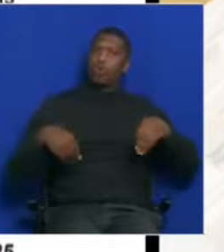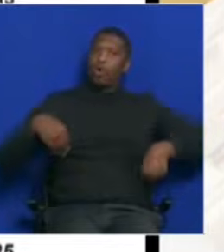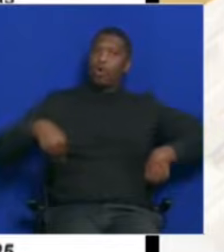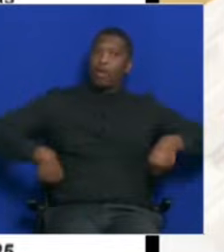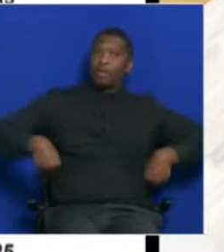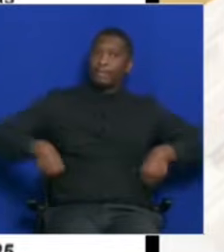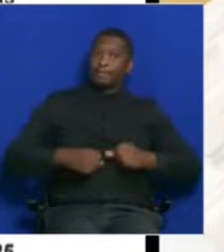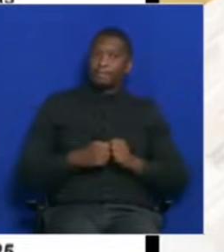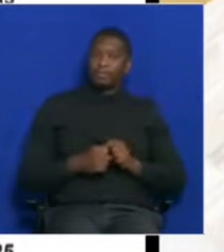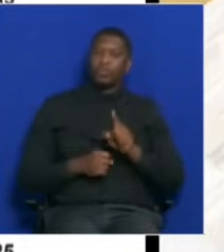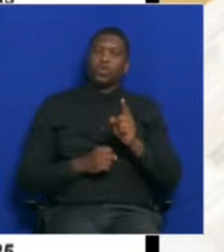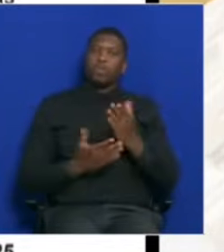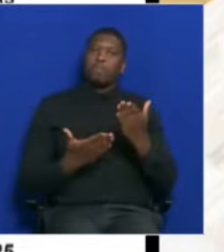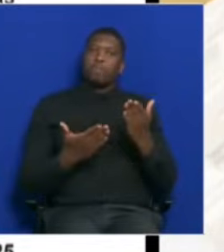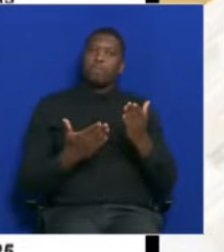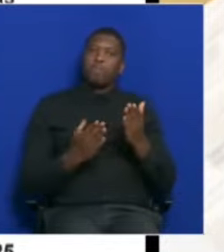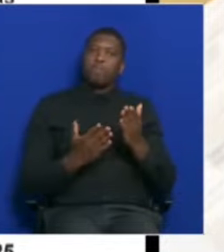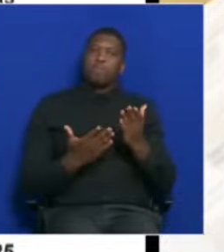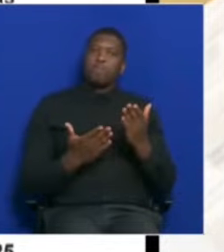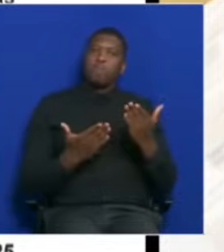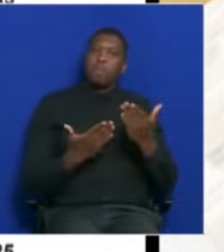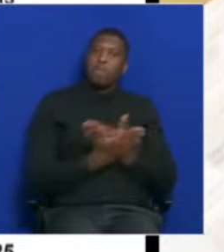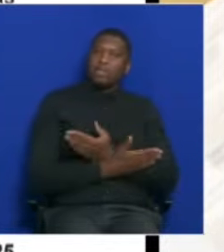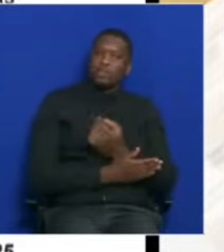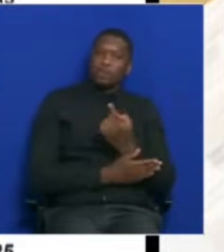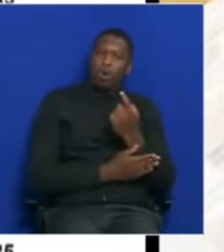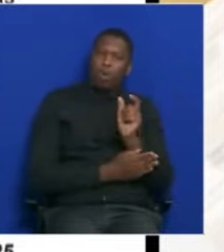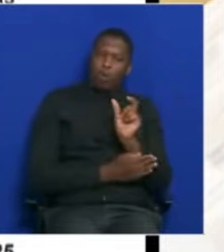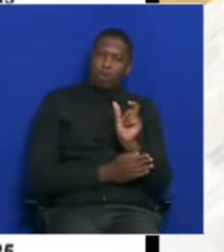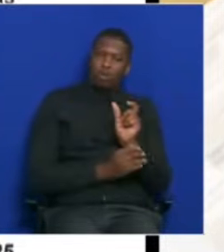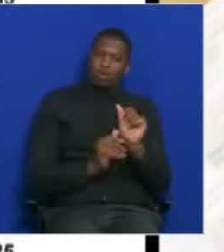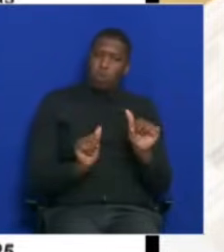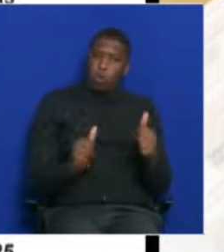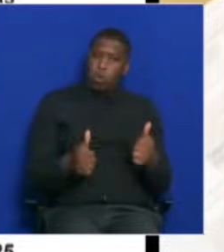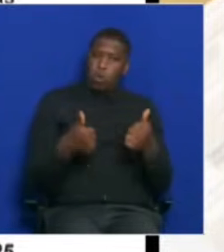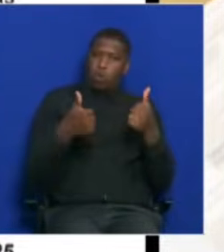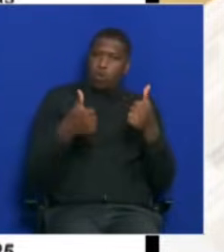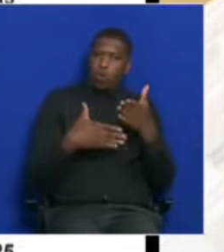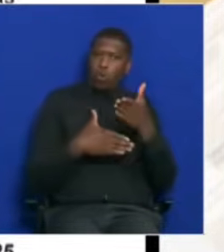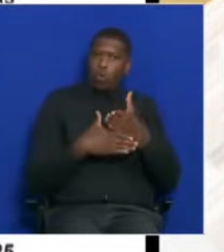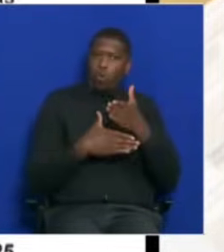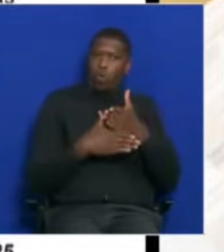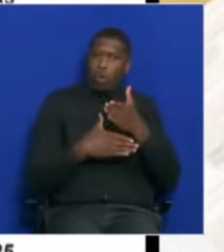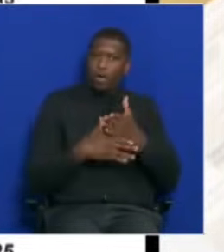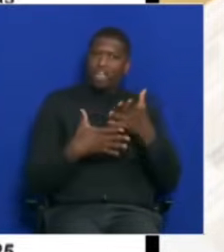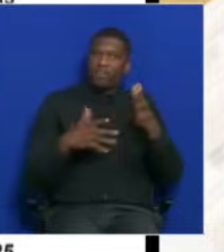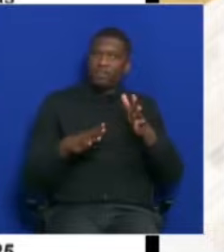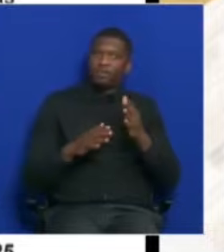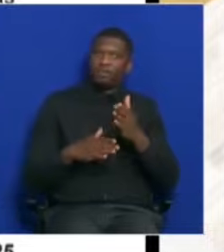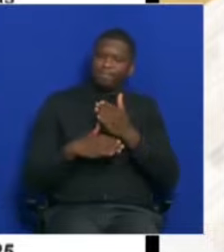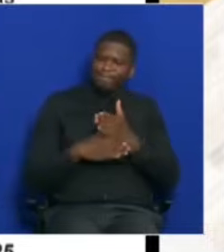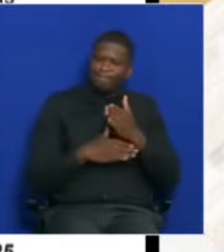There is a lot of good work. There's a lot of good work that has been done by